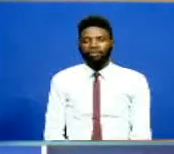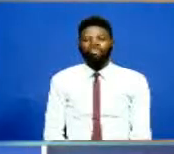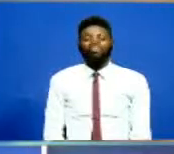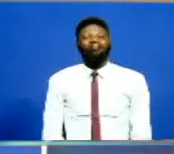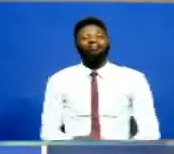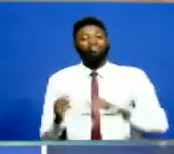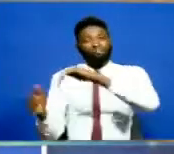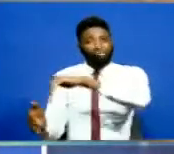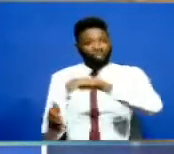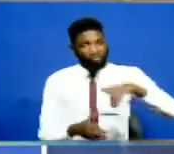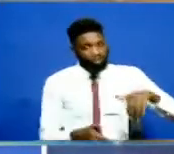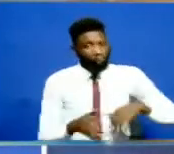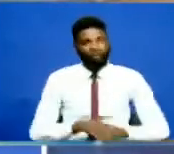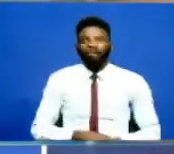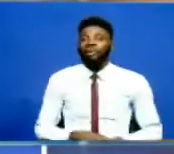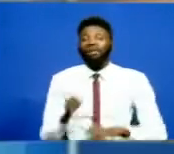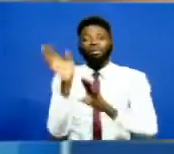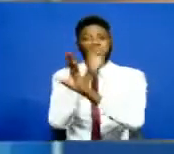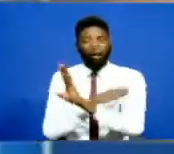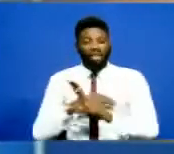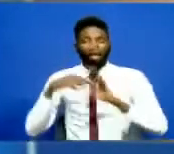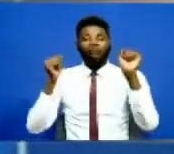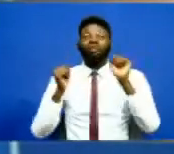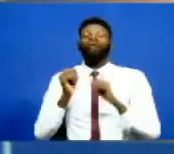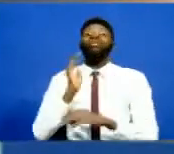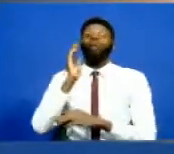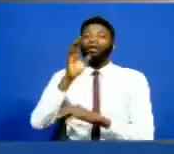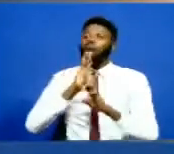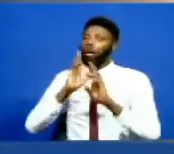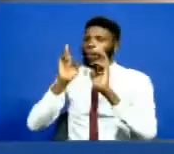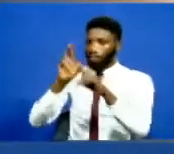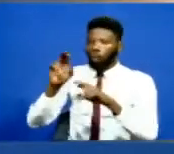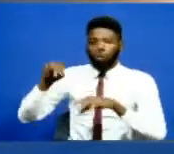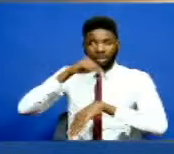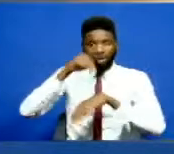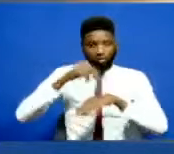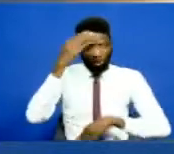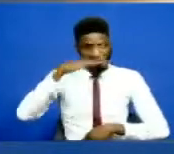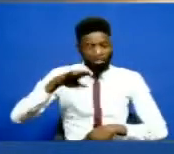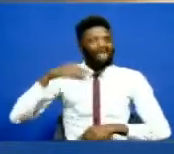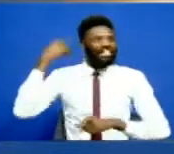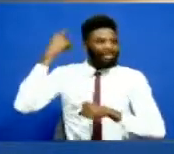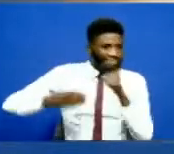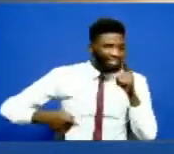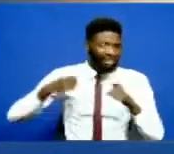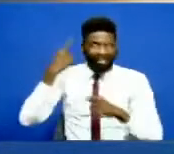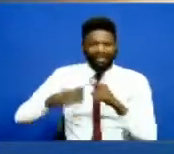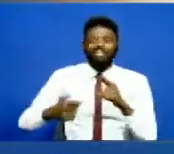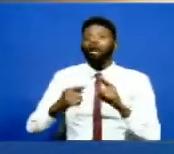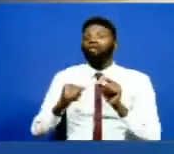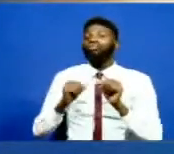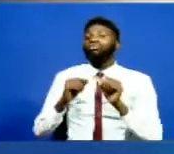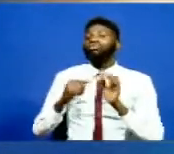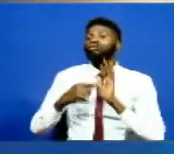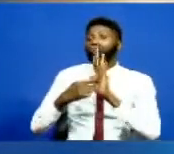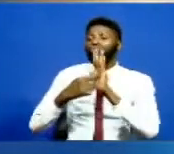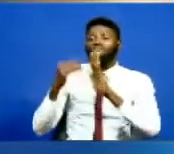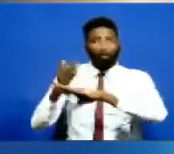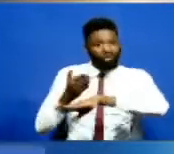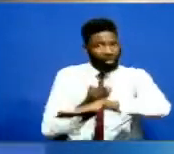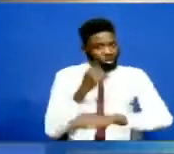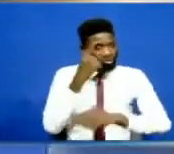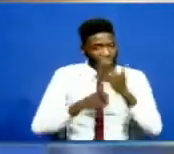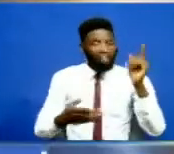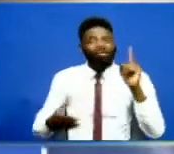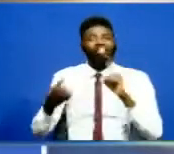On a separate matter, the President shall be reporting to the National Assembly annually on progress made towards achieving economic